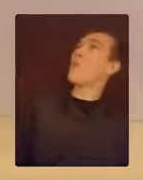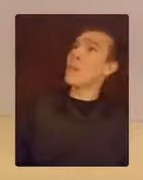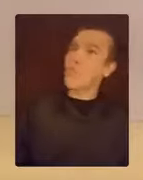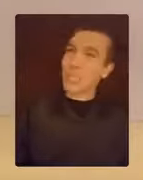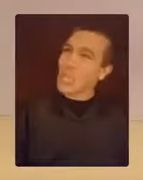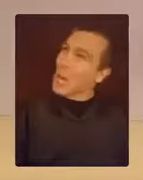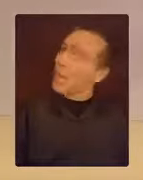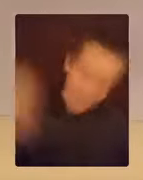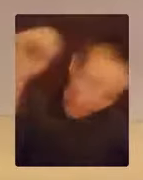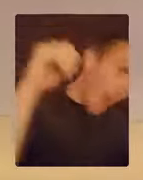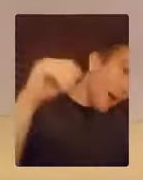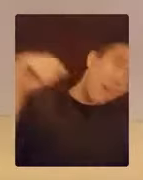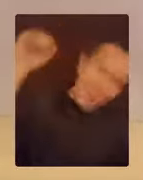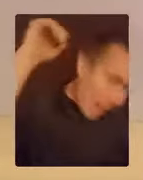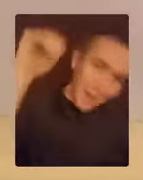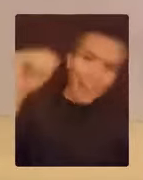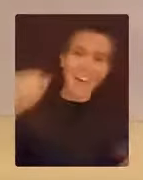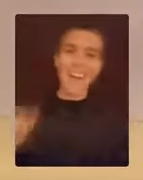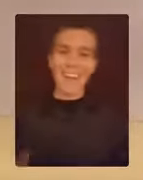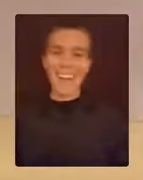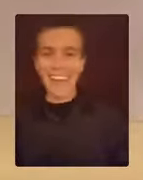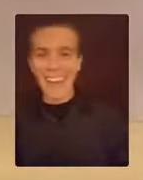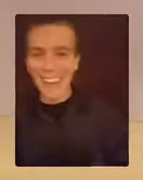like, what the shit?